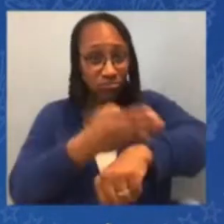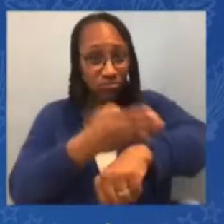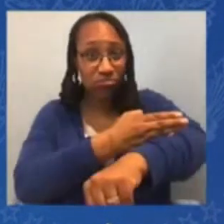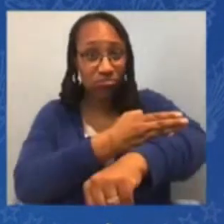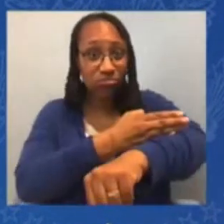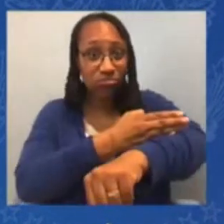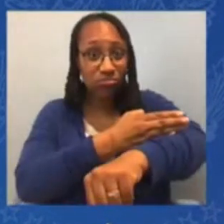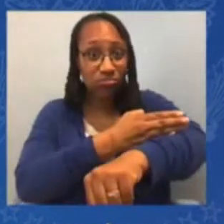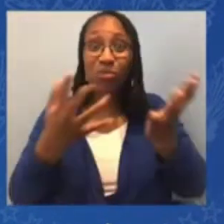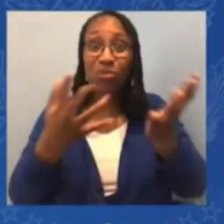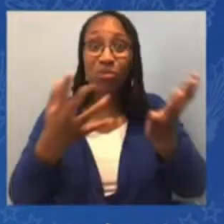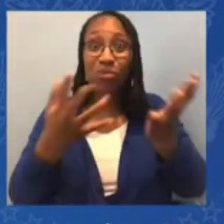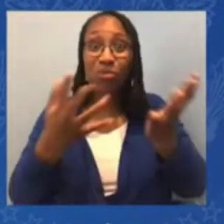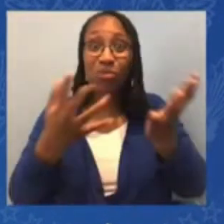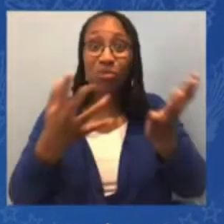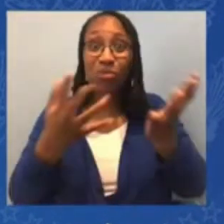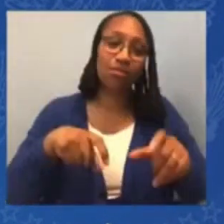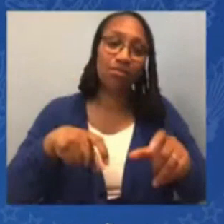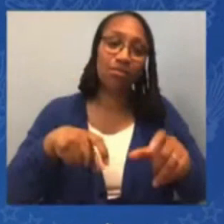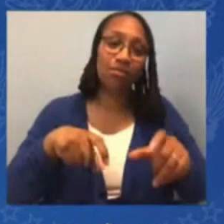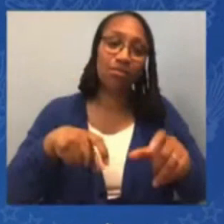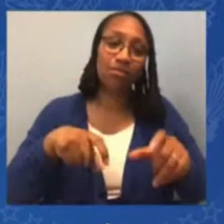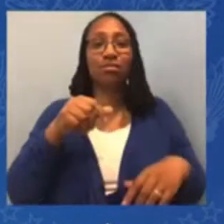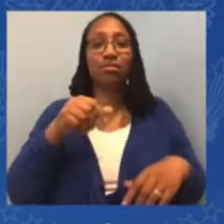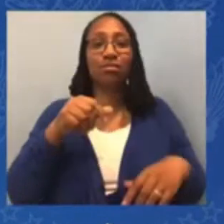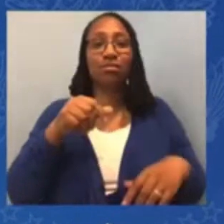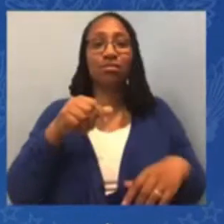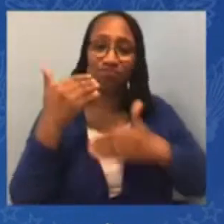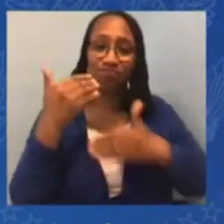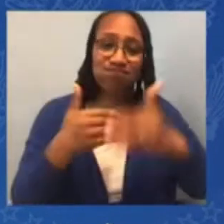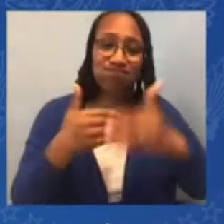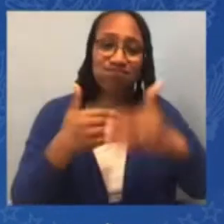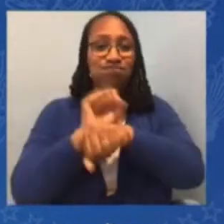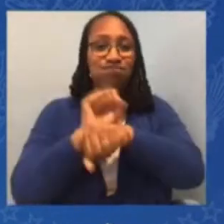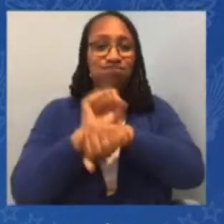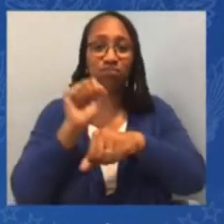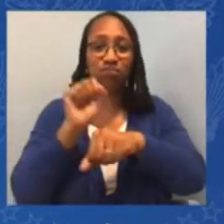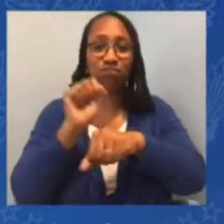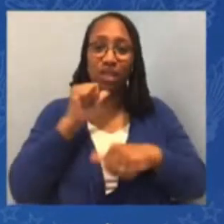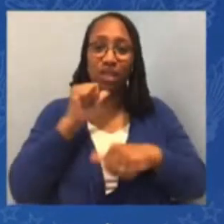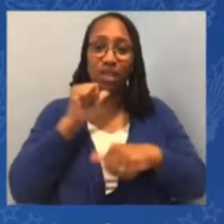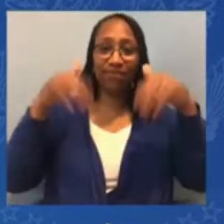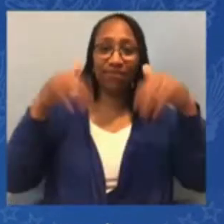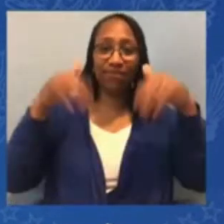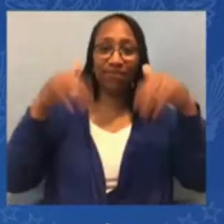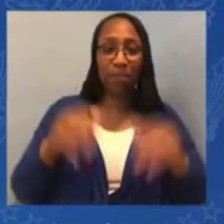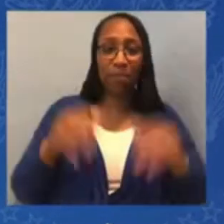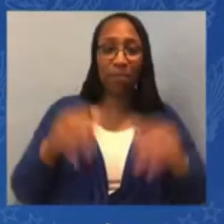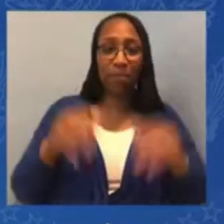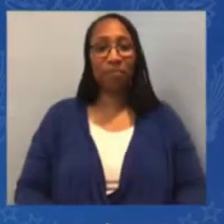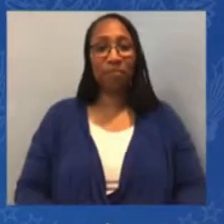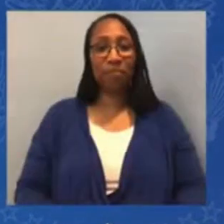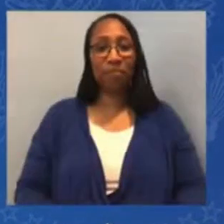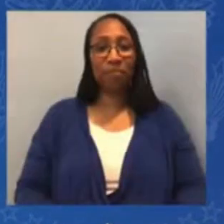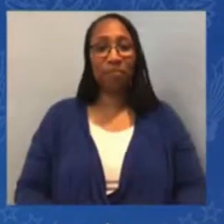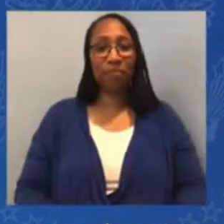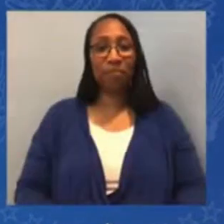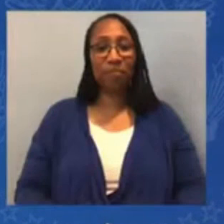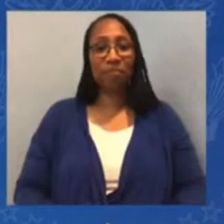the people I met with in Newtown, in Orlando, in Las Vegas, in Pittsburgh, in Charleston, Parkland, El